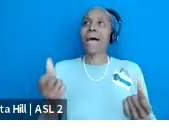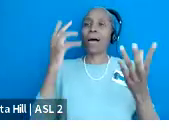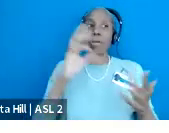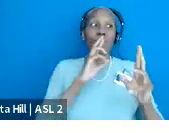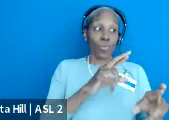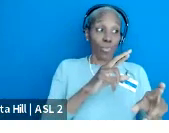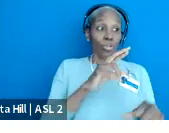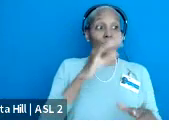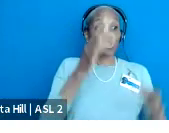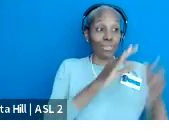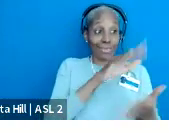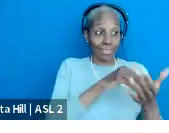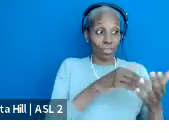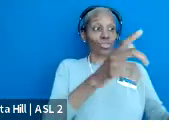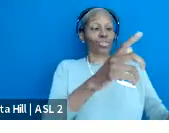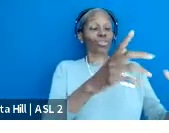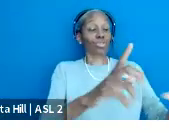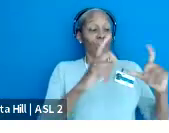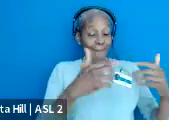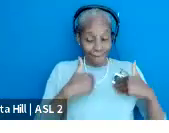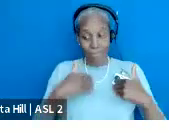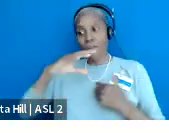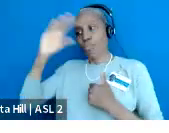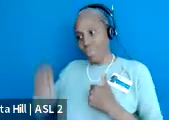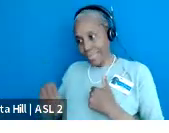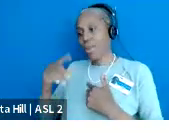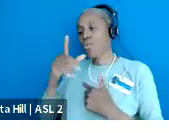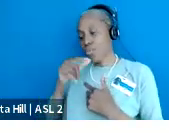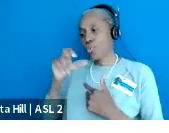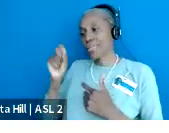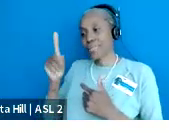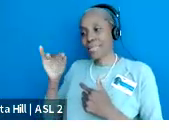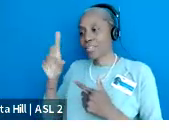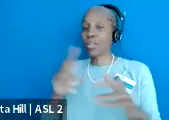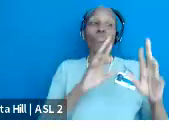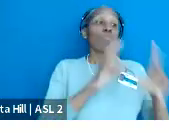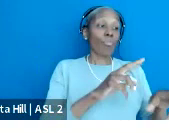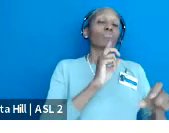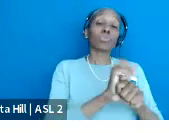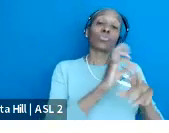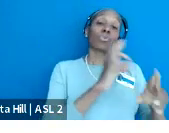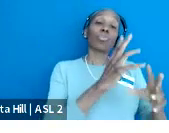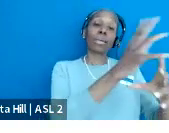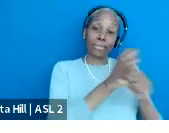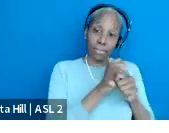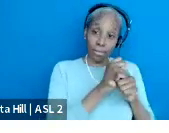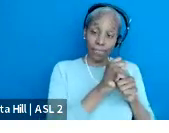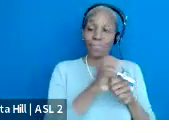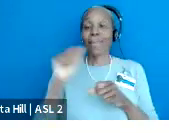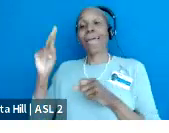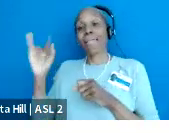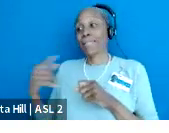the Justice Center received, and then we had a slide about the percentage that are substantiated. So the reports are the actual reports that we receive. And as